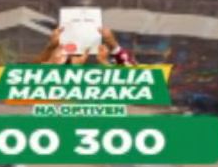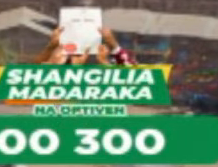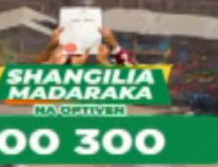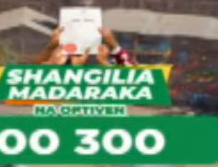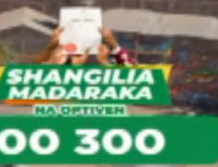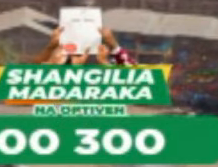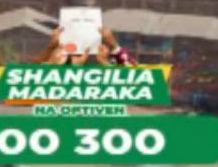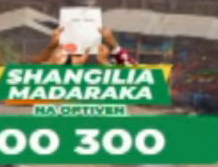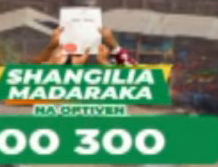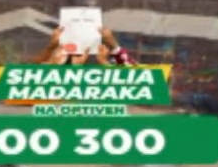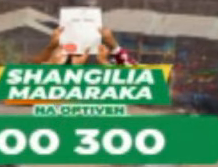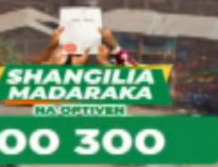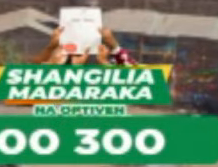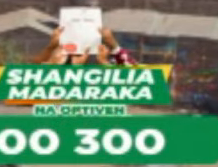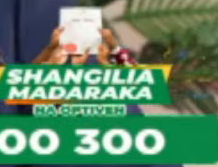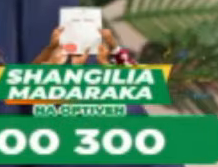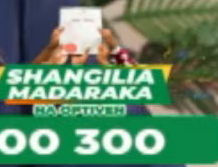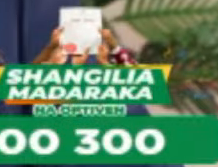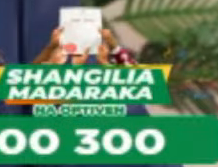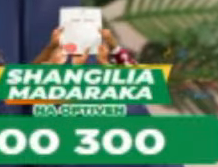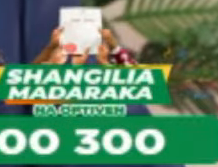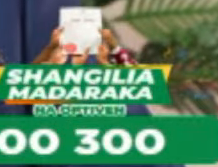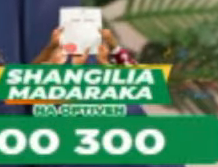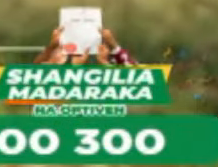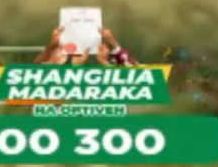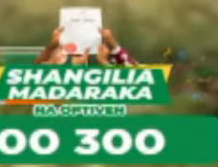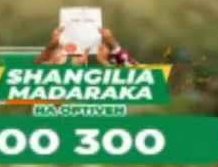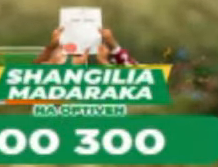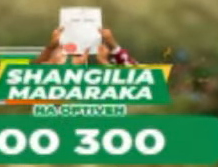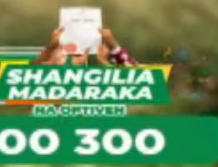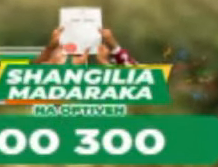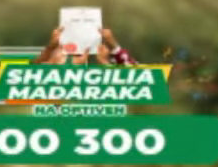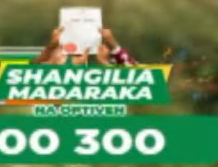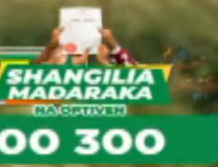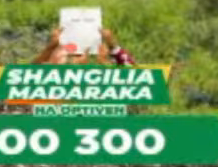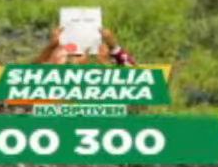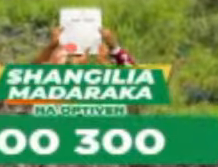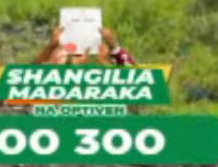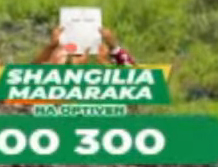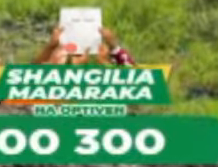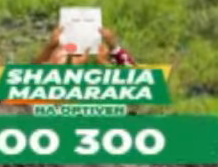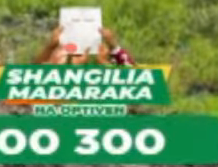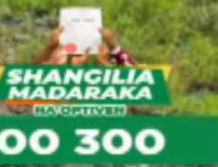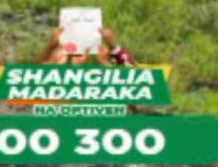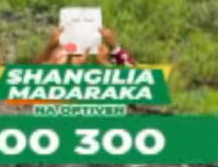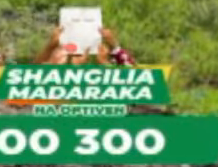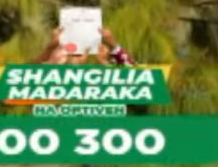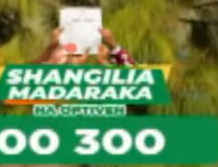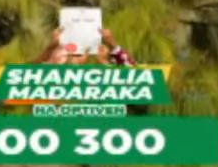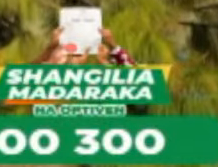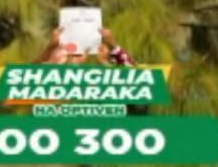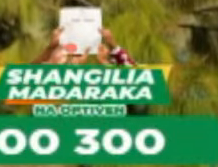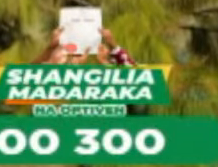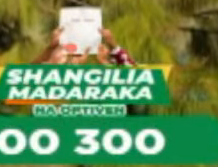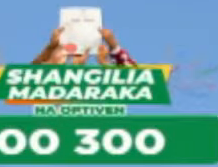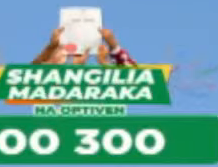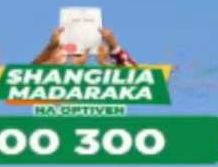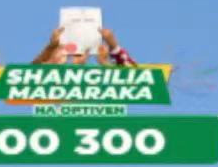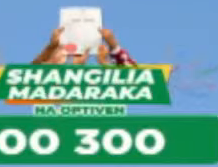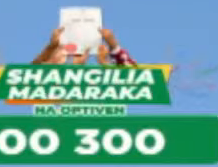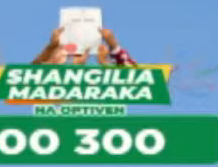growing satellite town in this city. Optiven is doing water reticulation, nice fence, tree